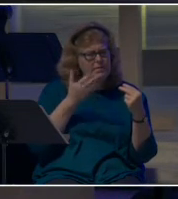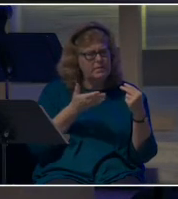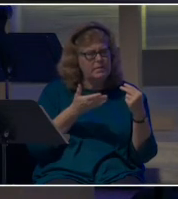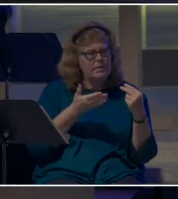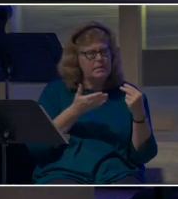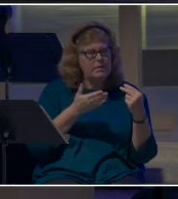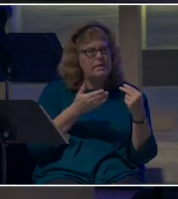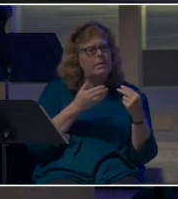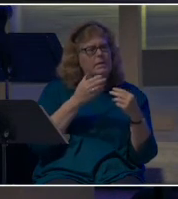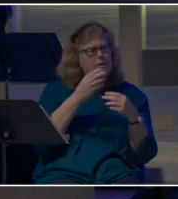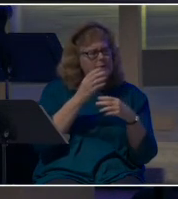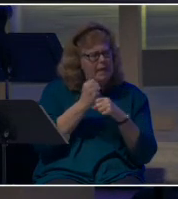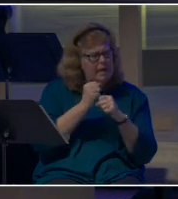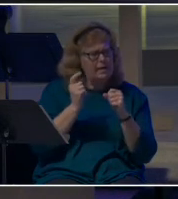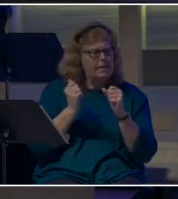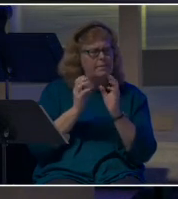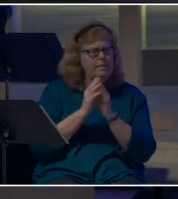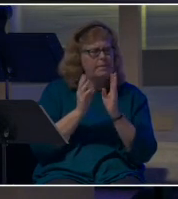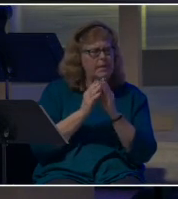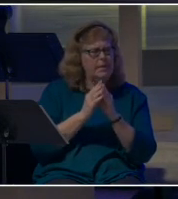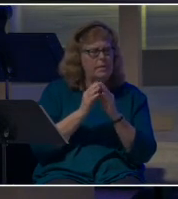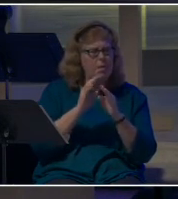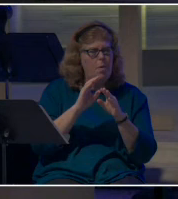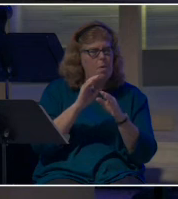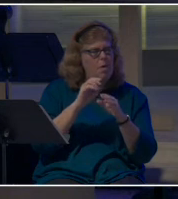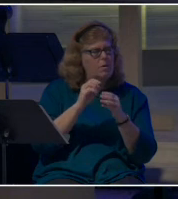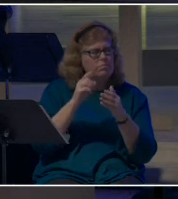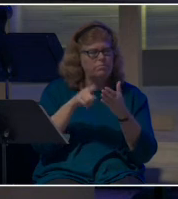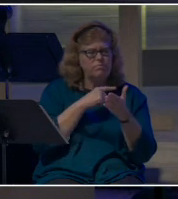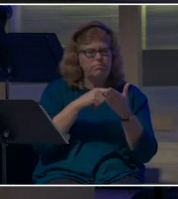you get him a meeting or the marriage is off."